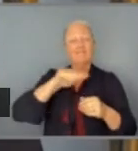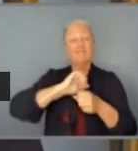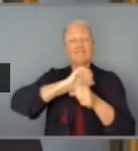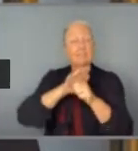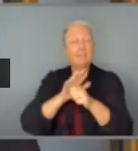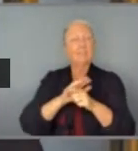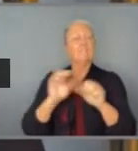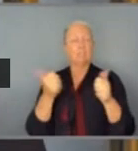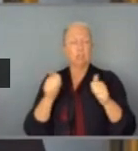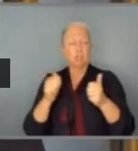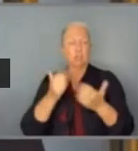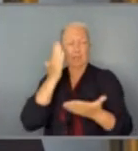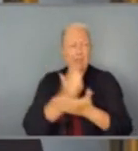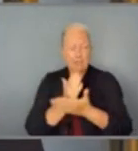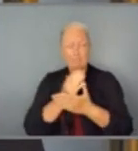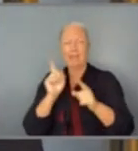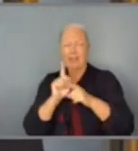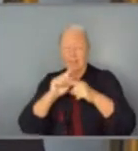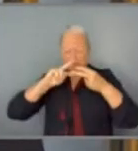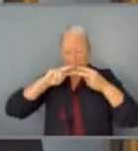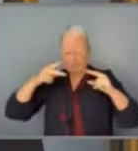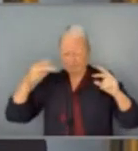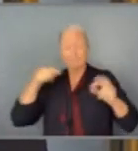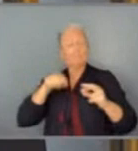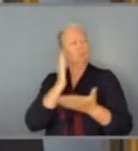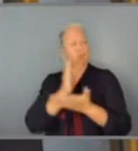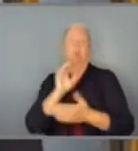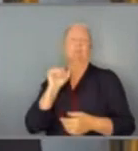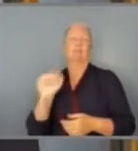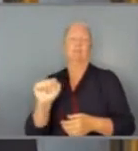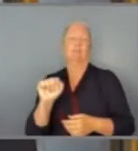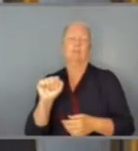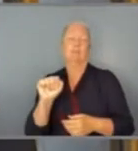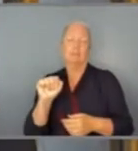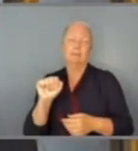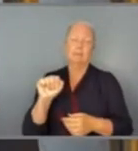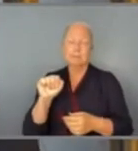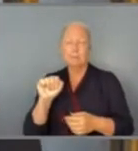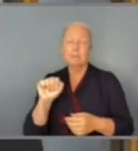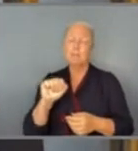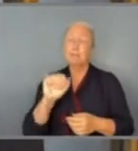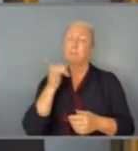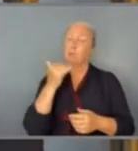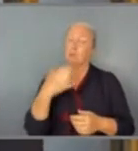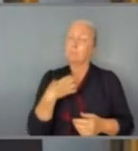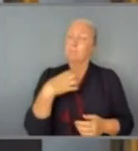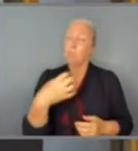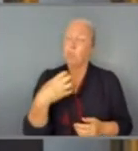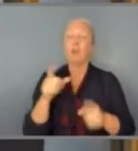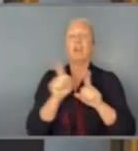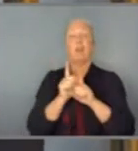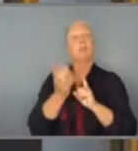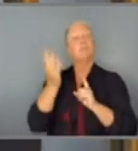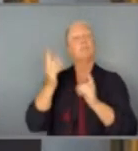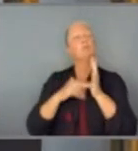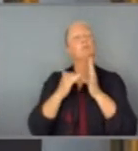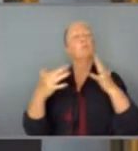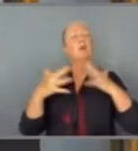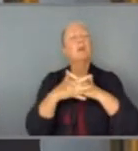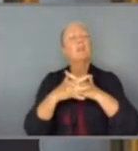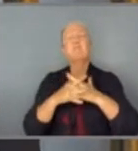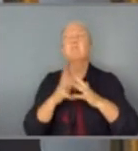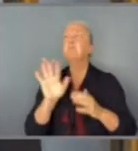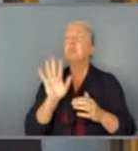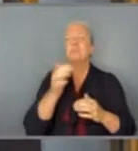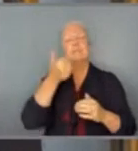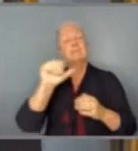testing. But again, we know that that is an underestimate. The estimates in New South Wales, for example, at the moment is that about 60% of those